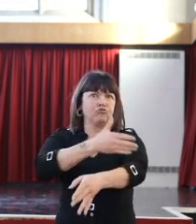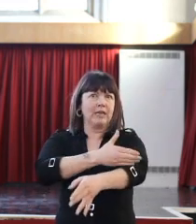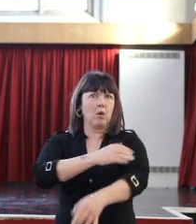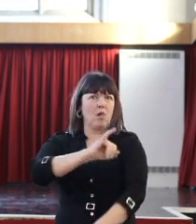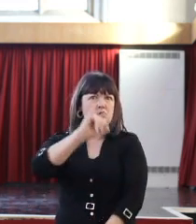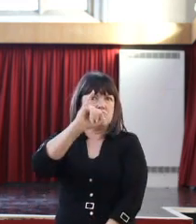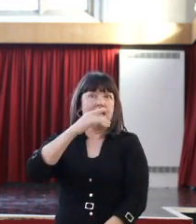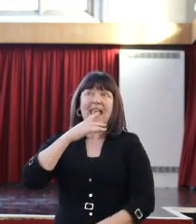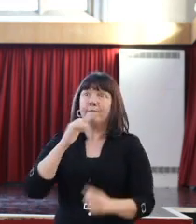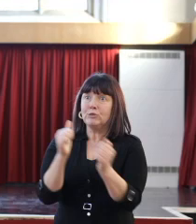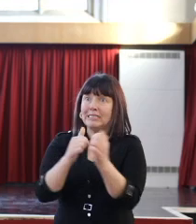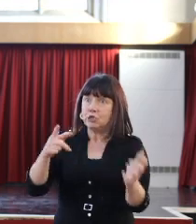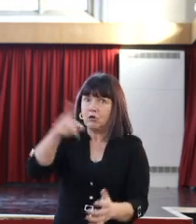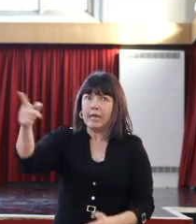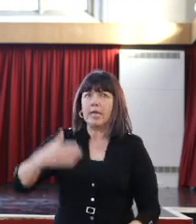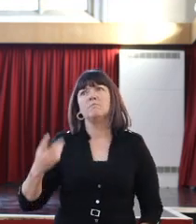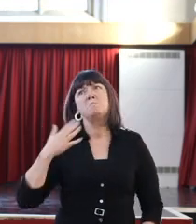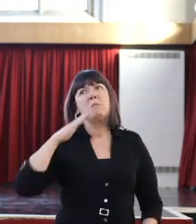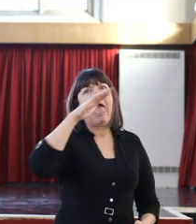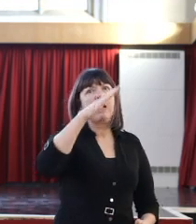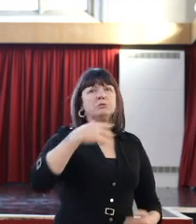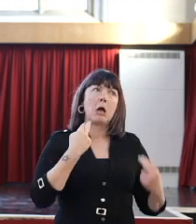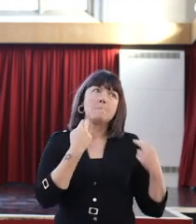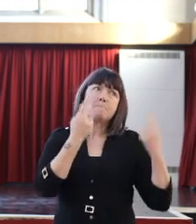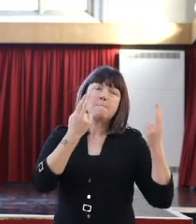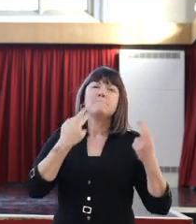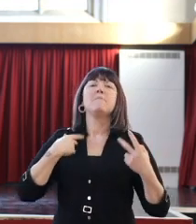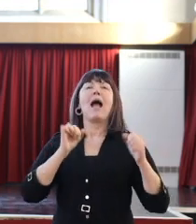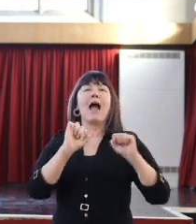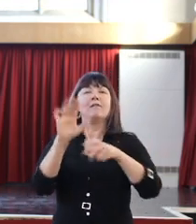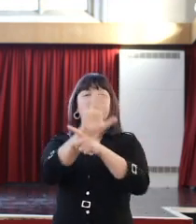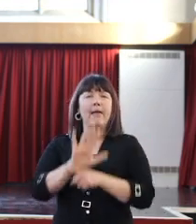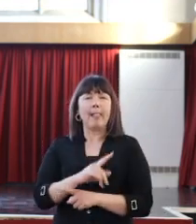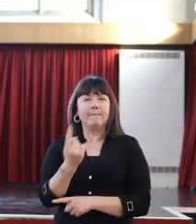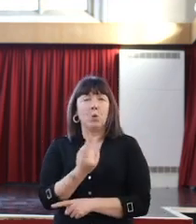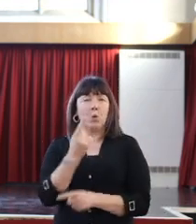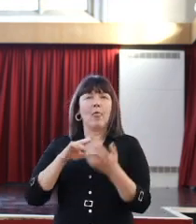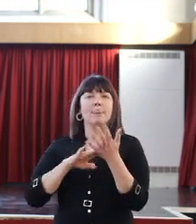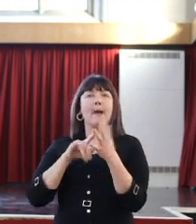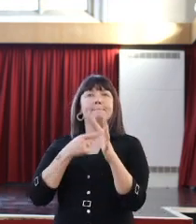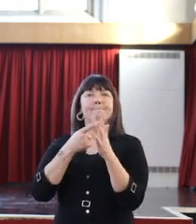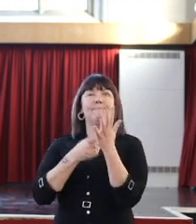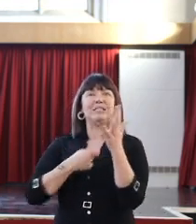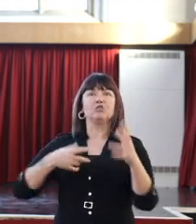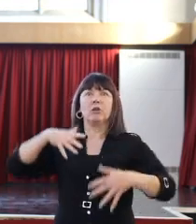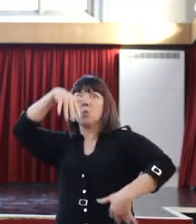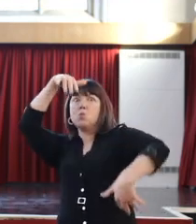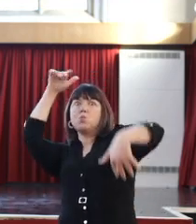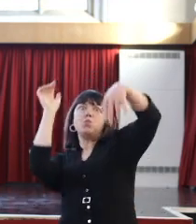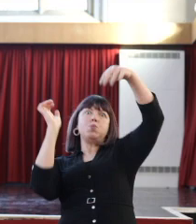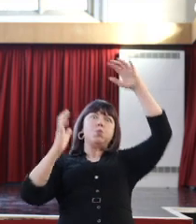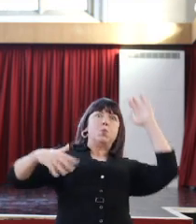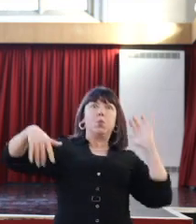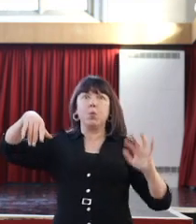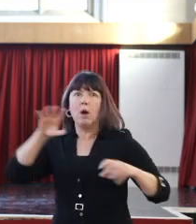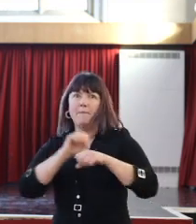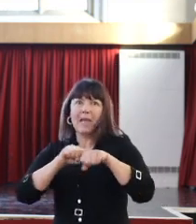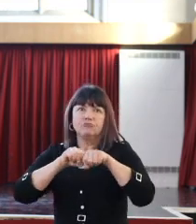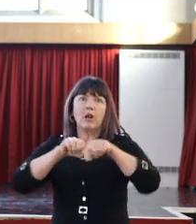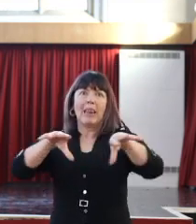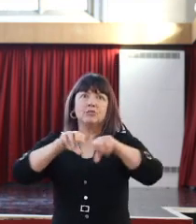outside, and The Matrix were released. So everyone around this time was obsessed with adding